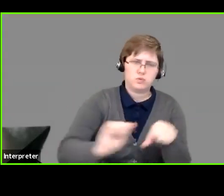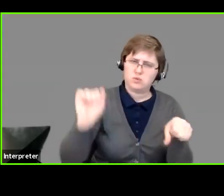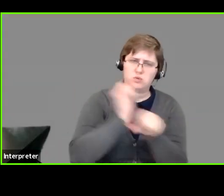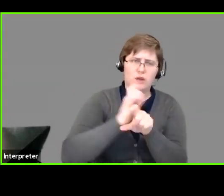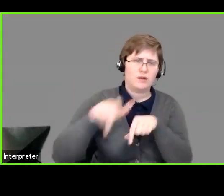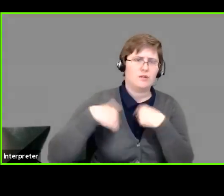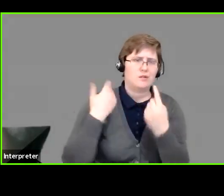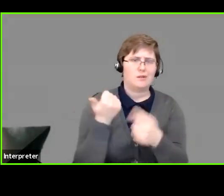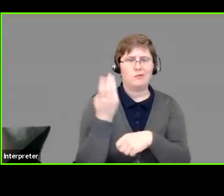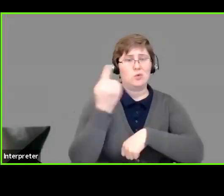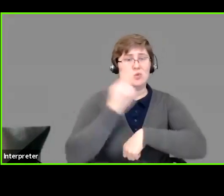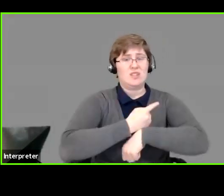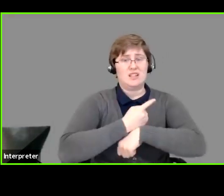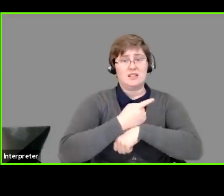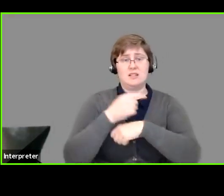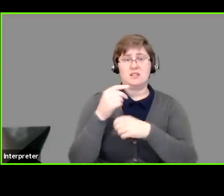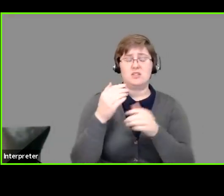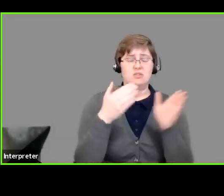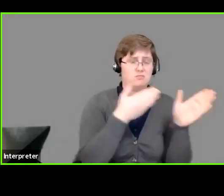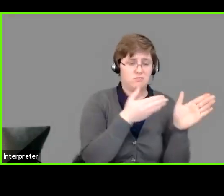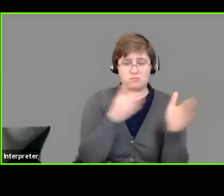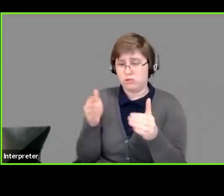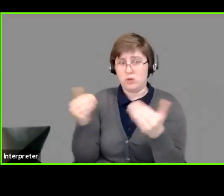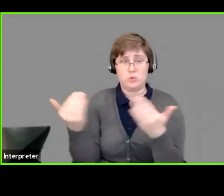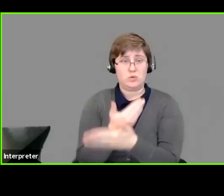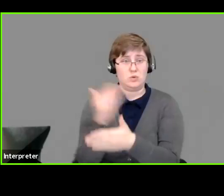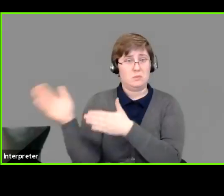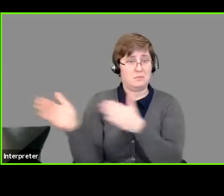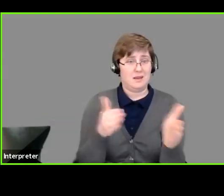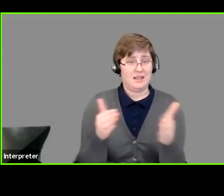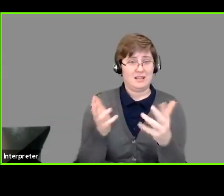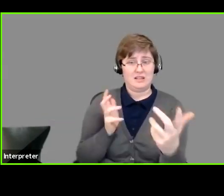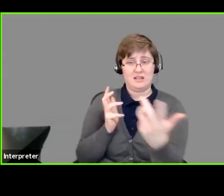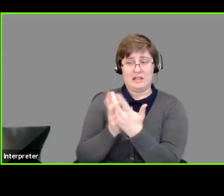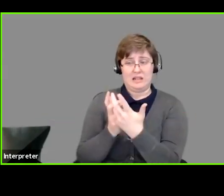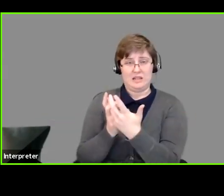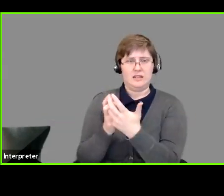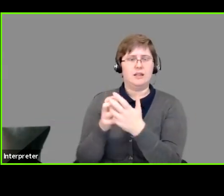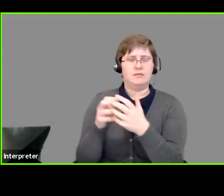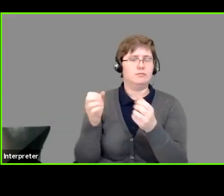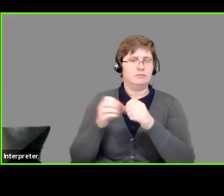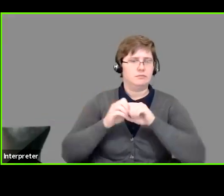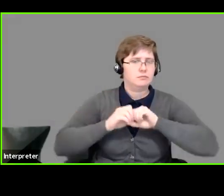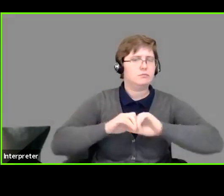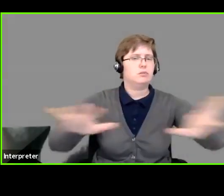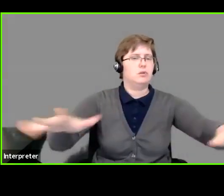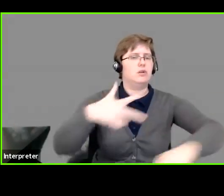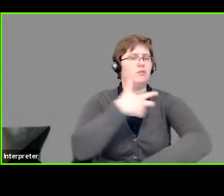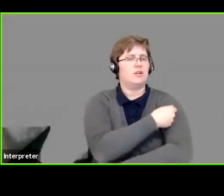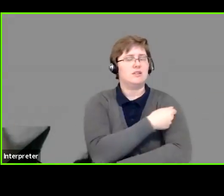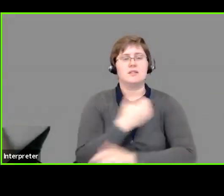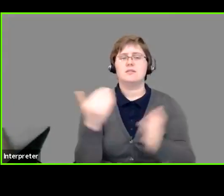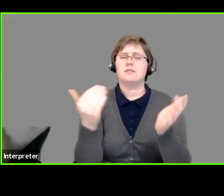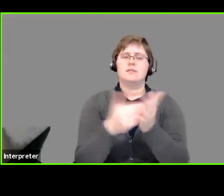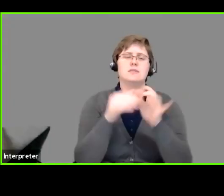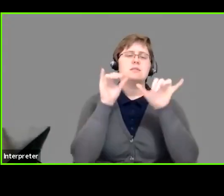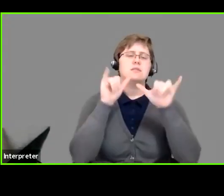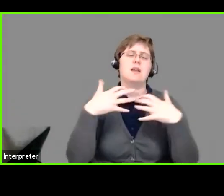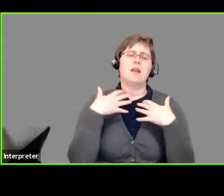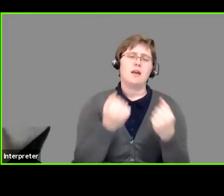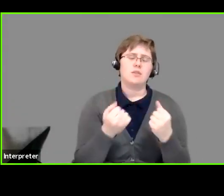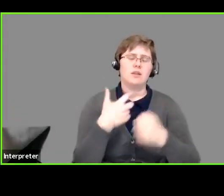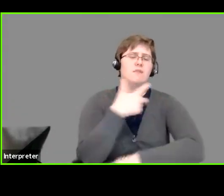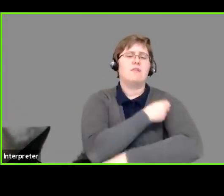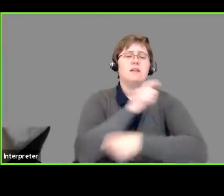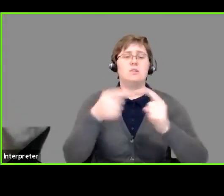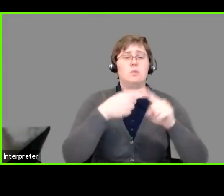days to, again, pivot to this new plan and to get the vaccines out. So again, please keep yourself healthy, get vaccinated